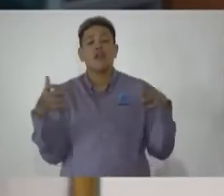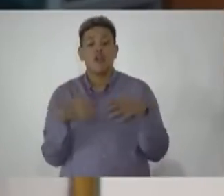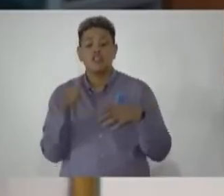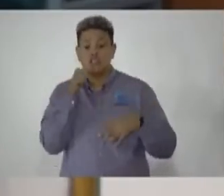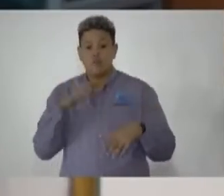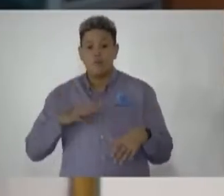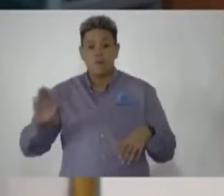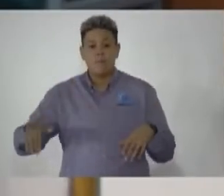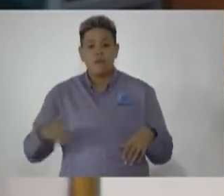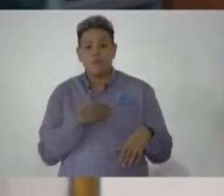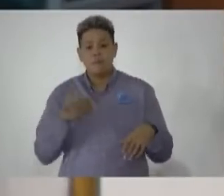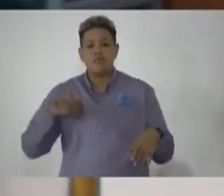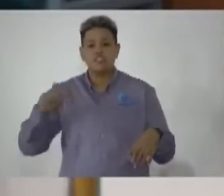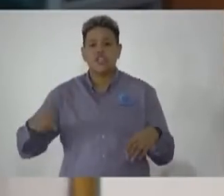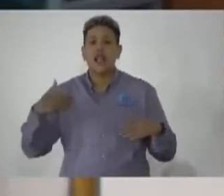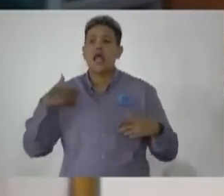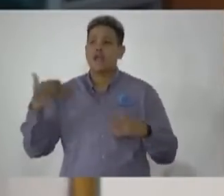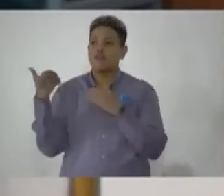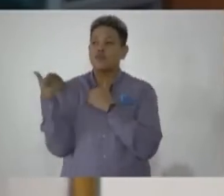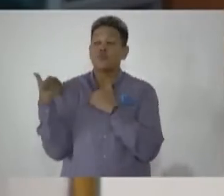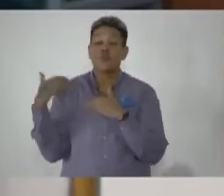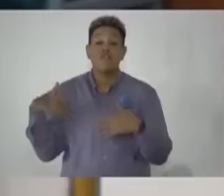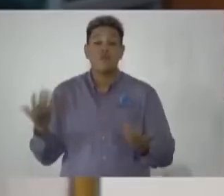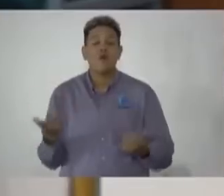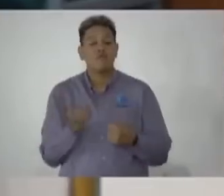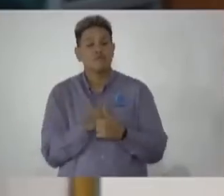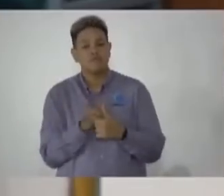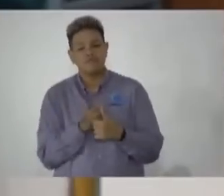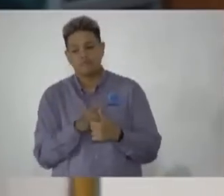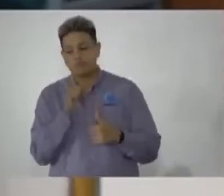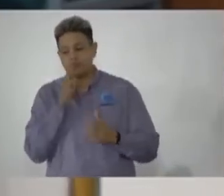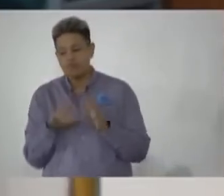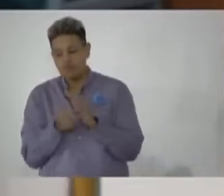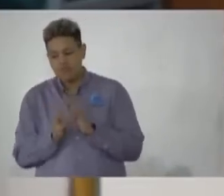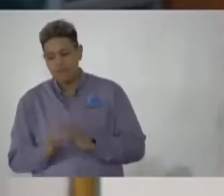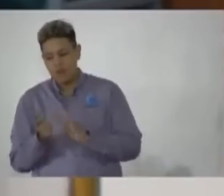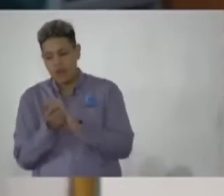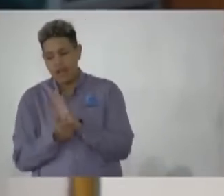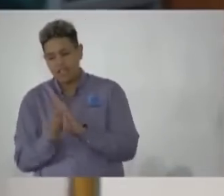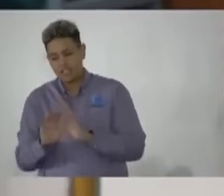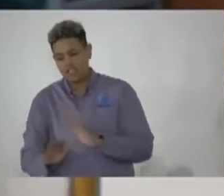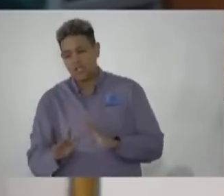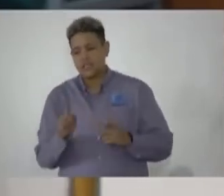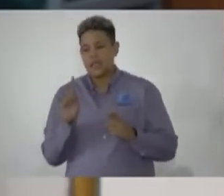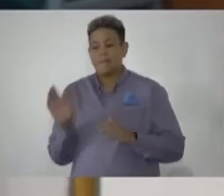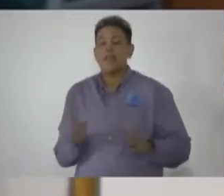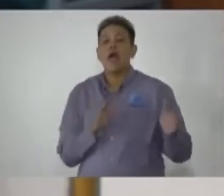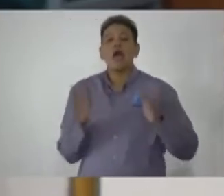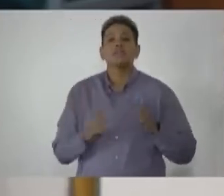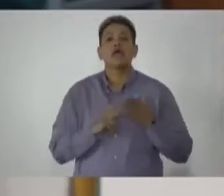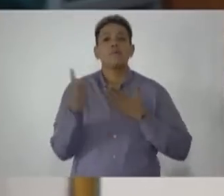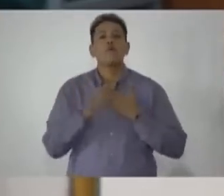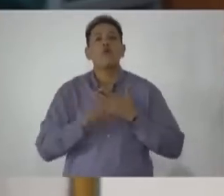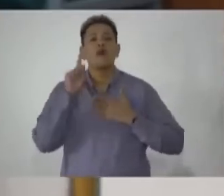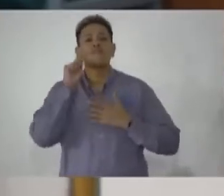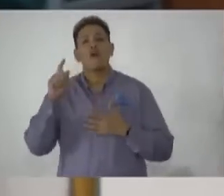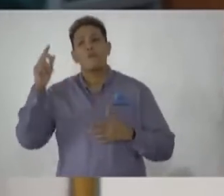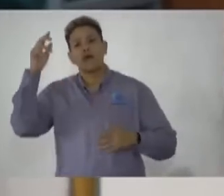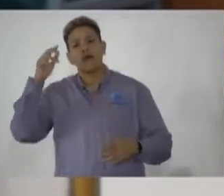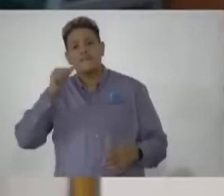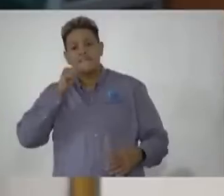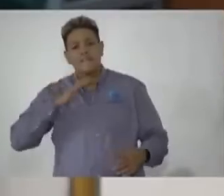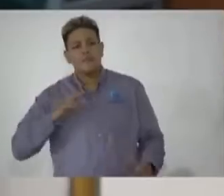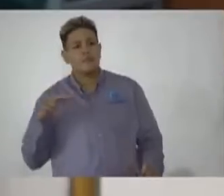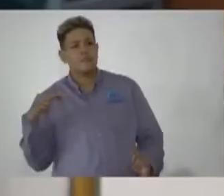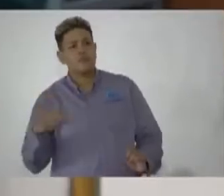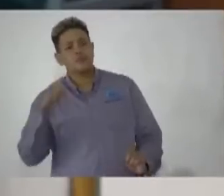Women Parliamentarians shall have the duty of A. Reviewing legislation, plans and programs from a gender perspective